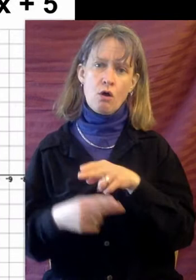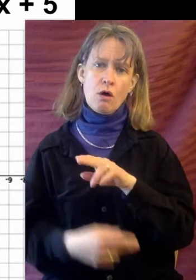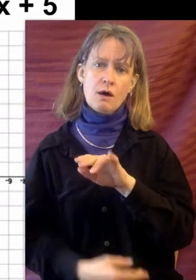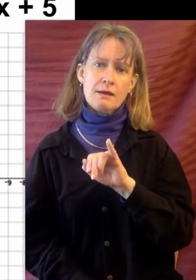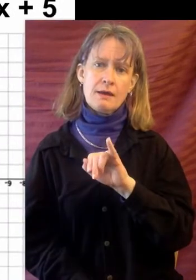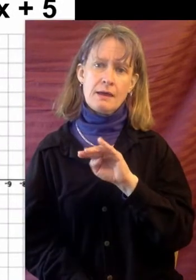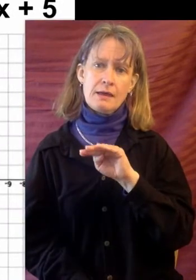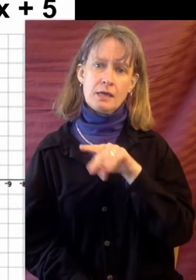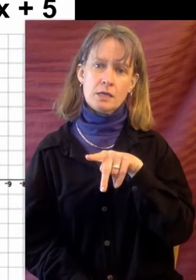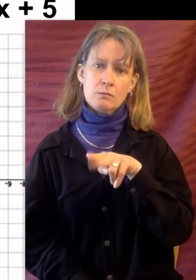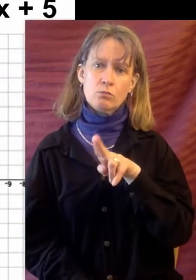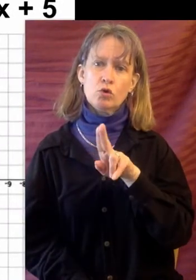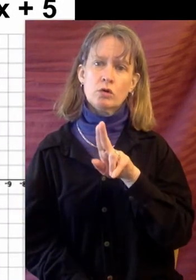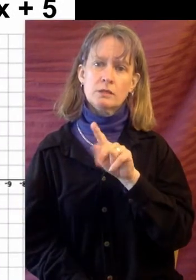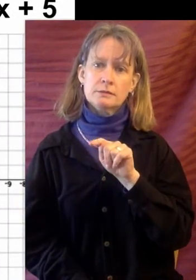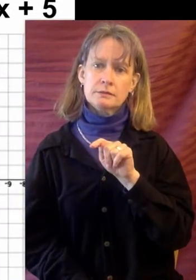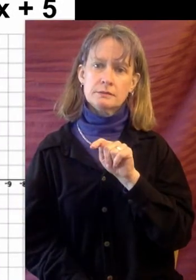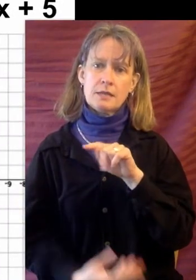numbers.